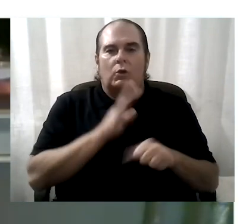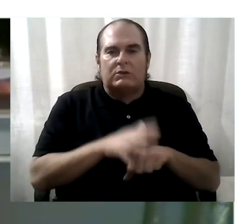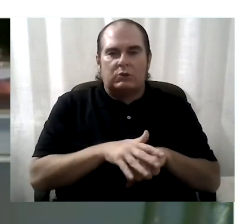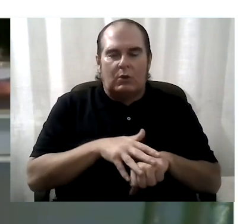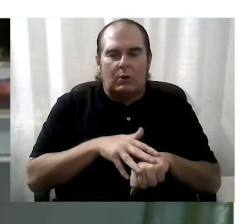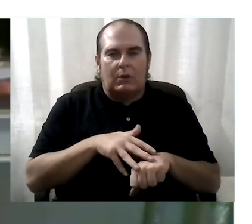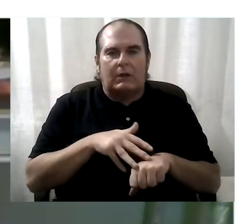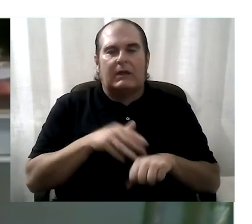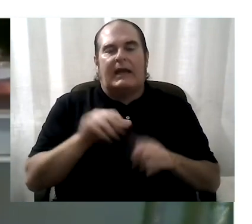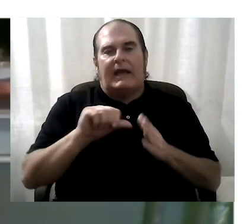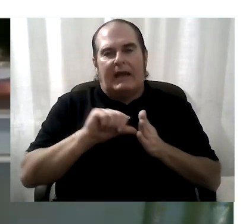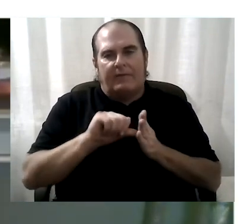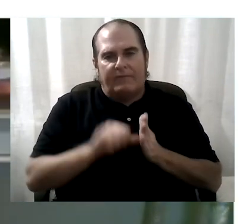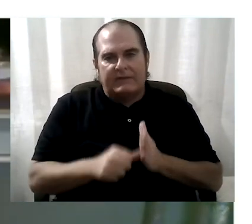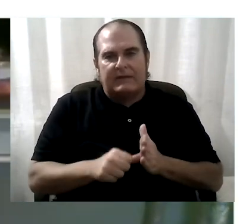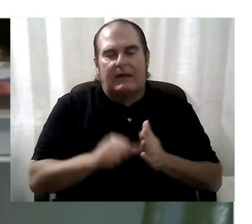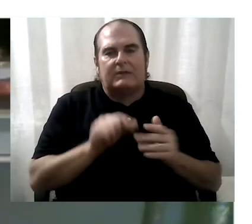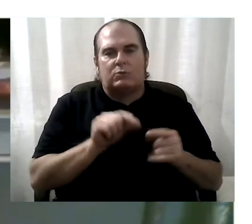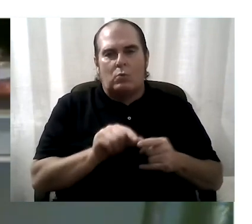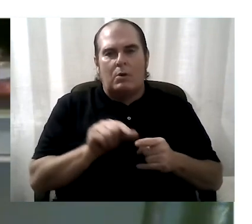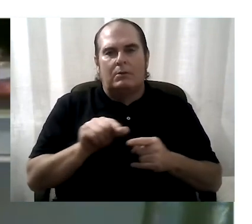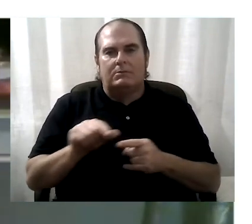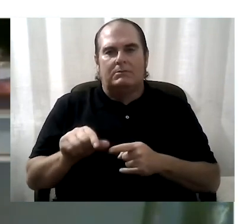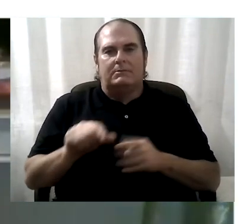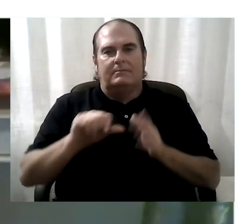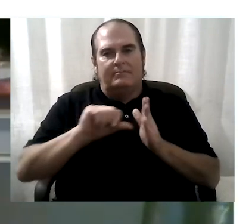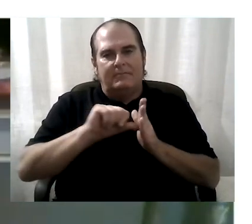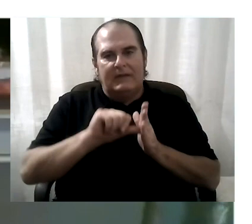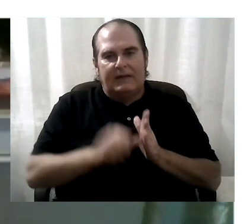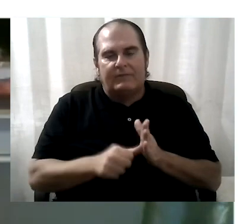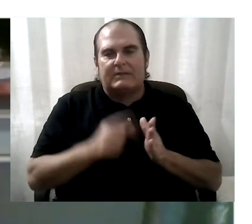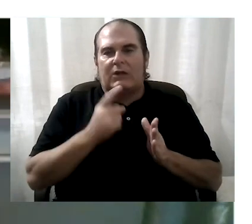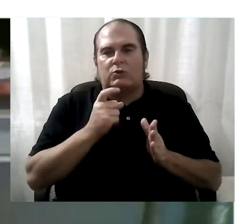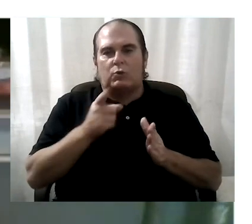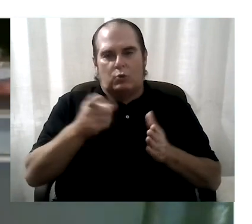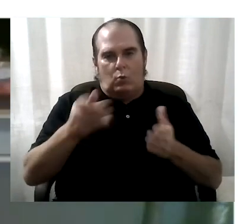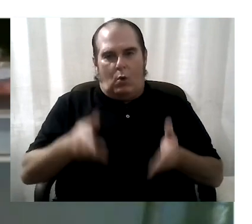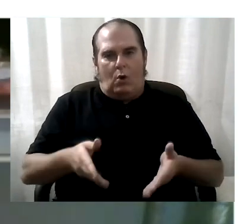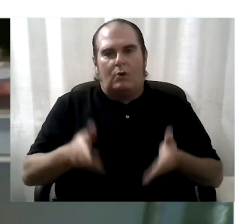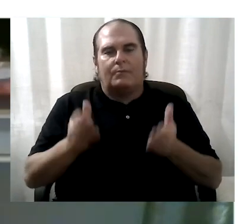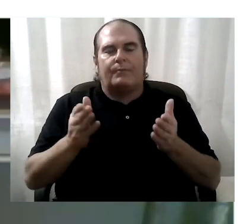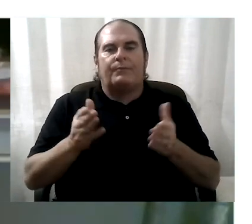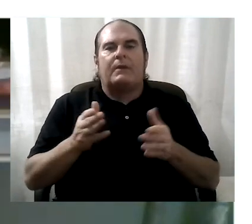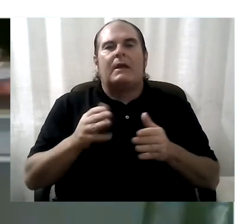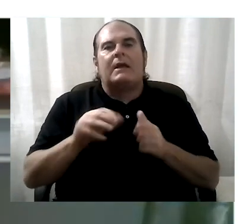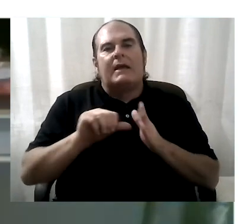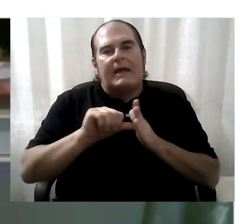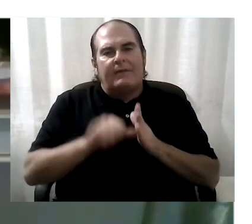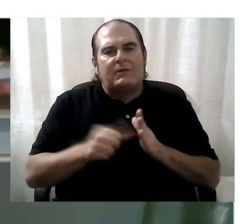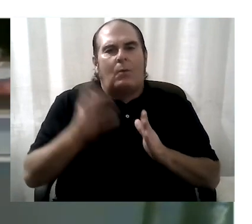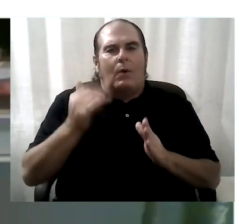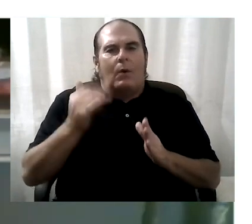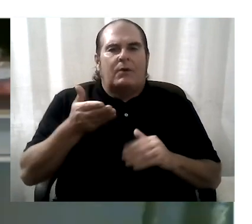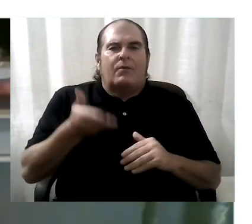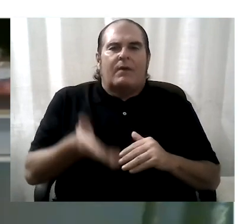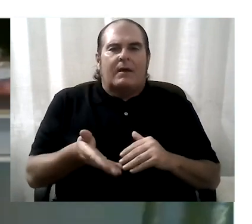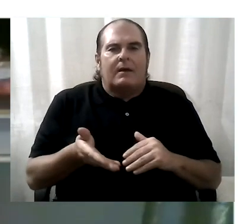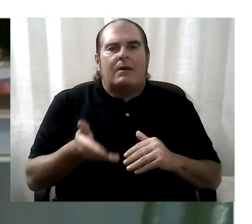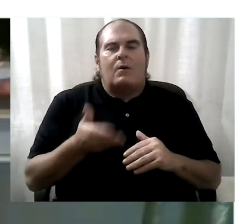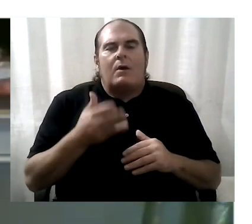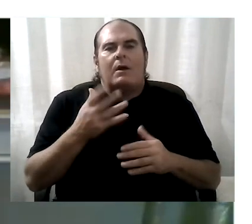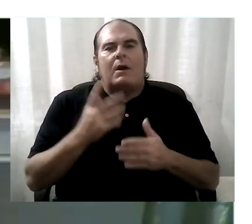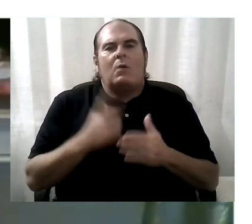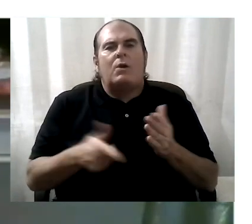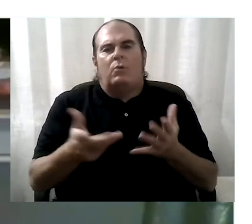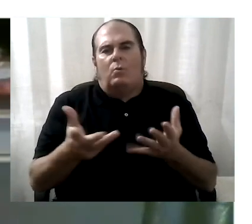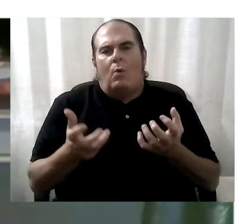words, emphasize who you are, emphasize why you're there, and what you want. And